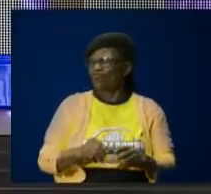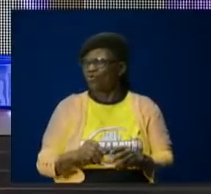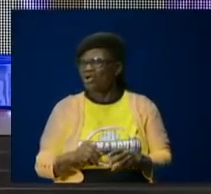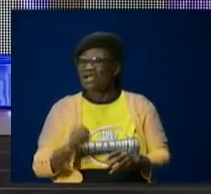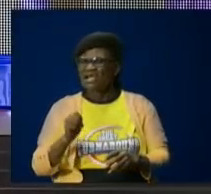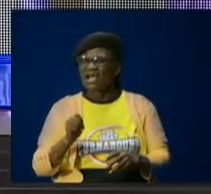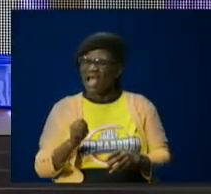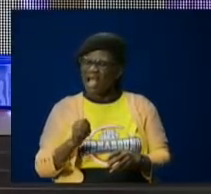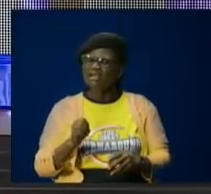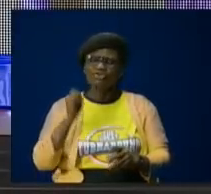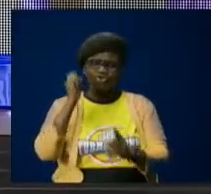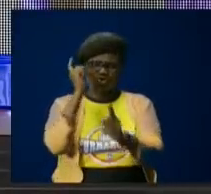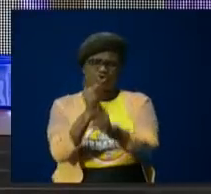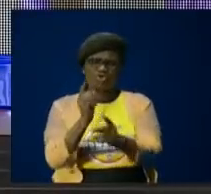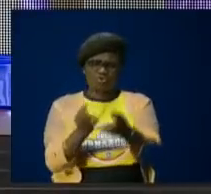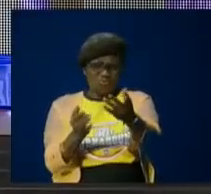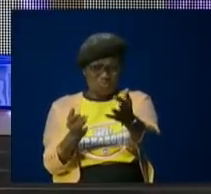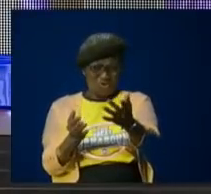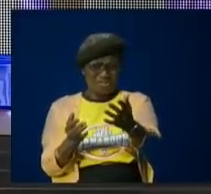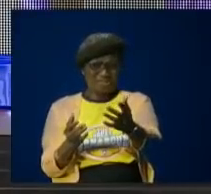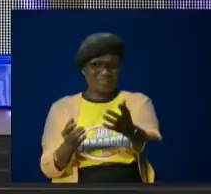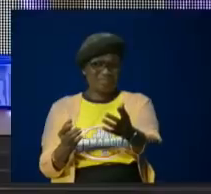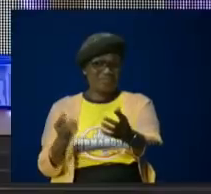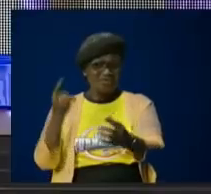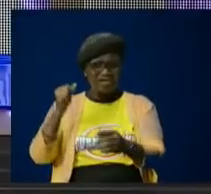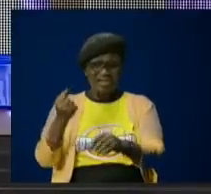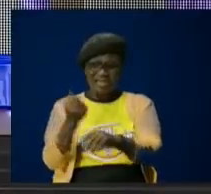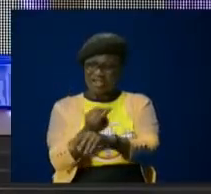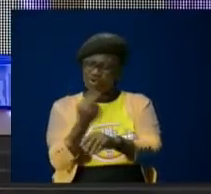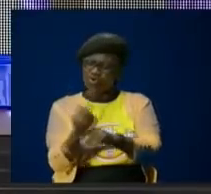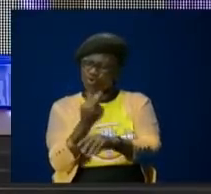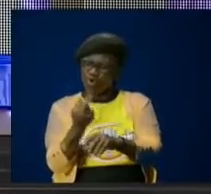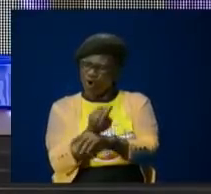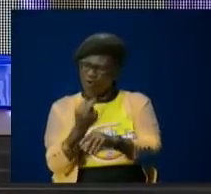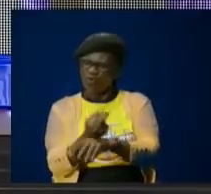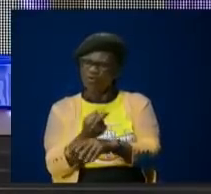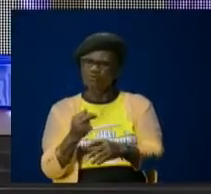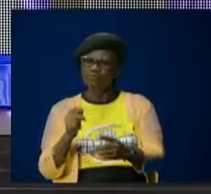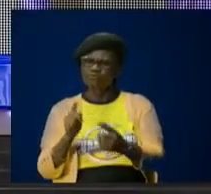rock. Because that was not an ordinary rock.